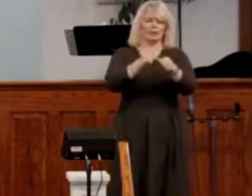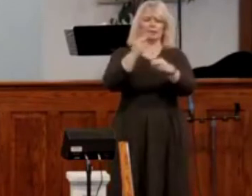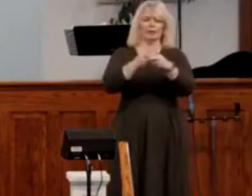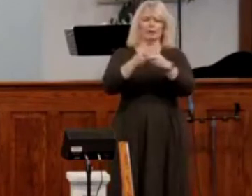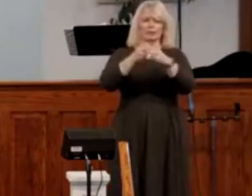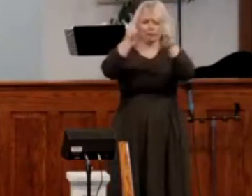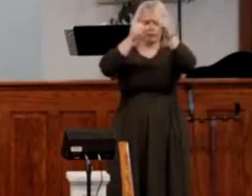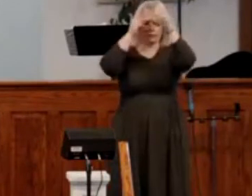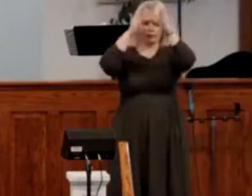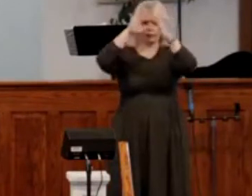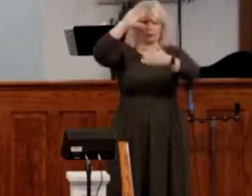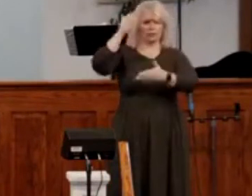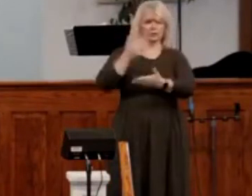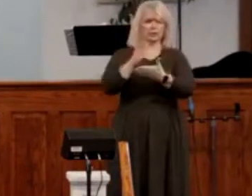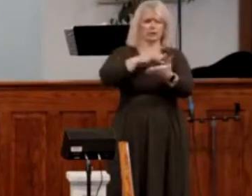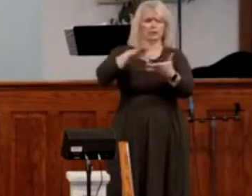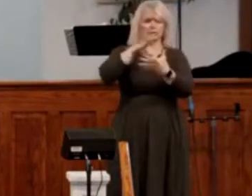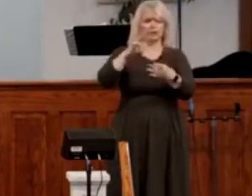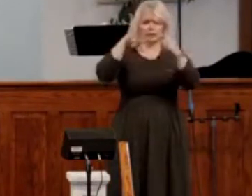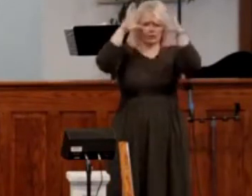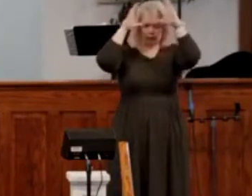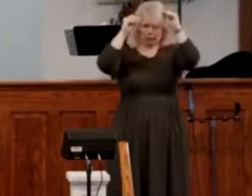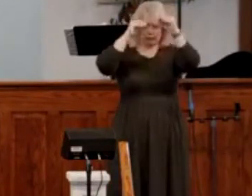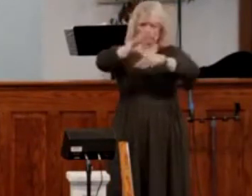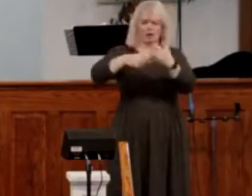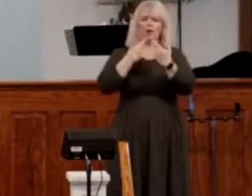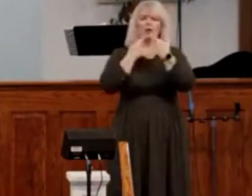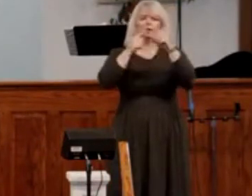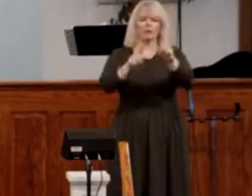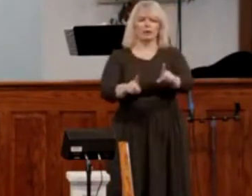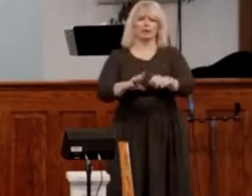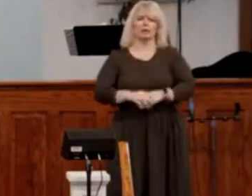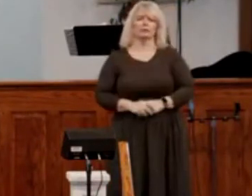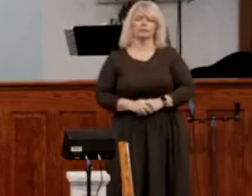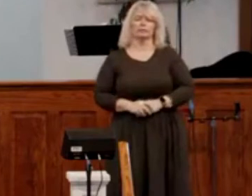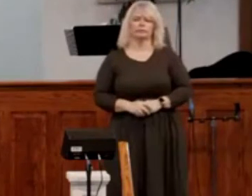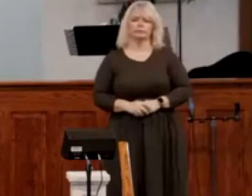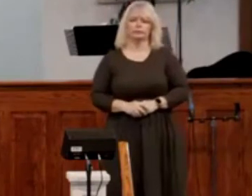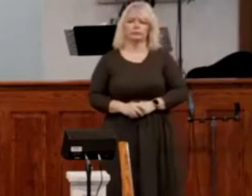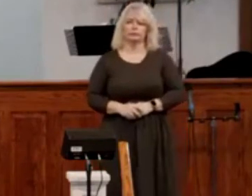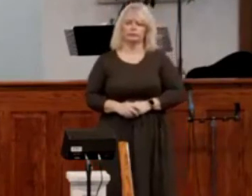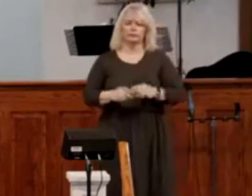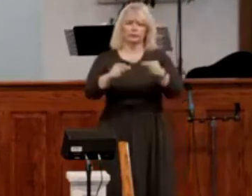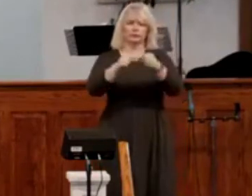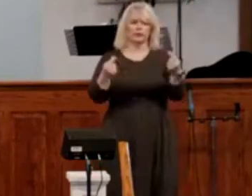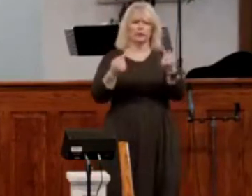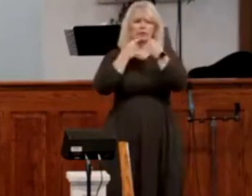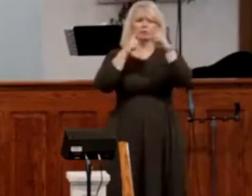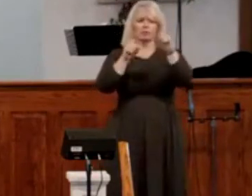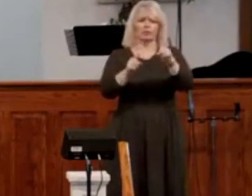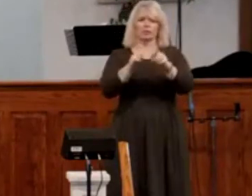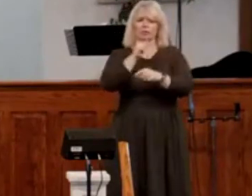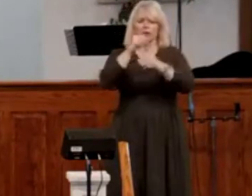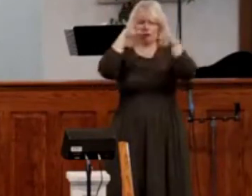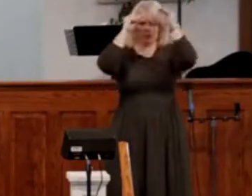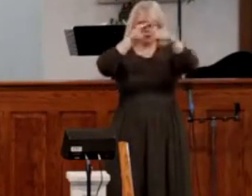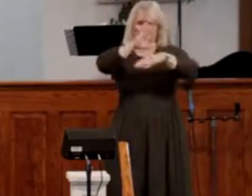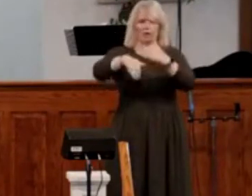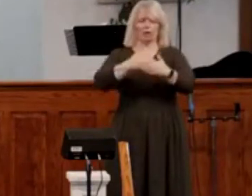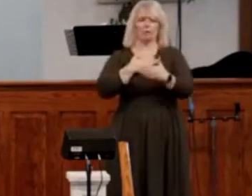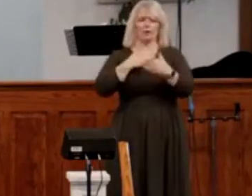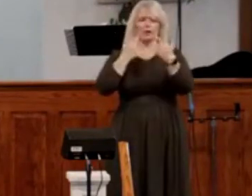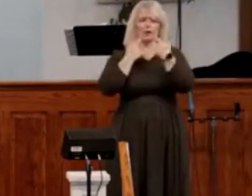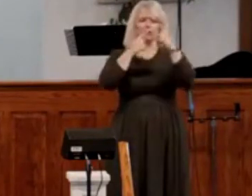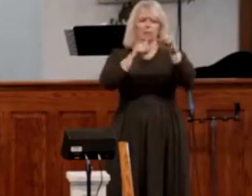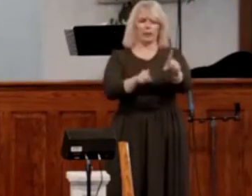Father, the Son, and the Holy Spirit, and teach them all that I have commanded you. But the Great Commission is not teach them all of my commands.